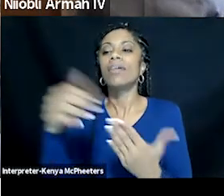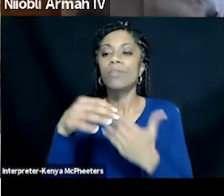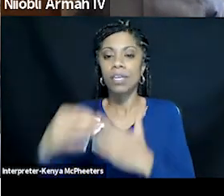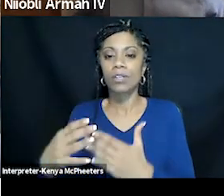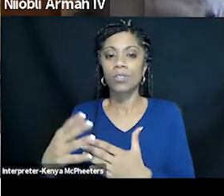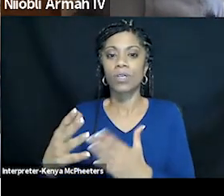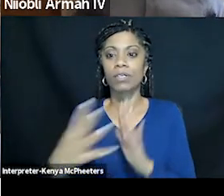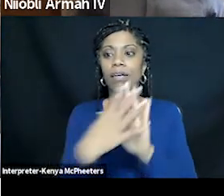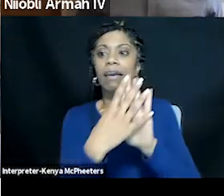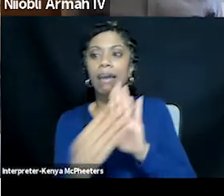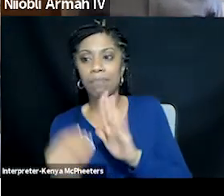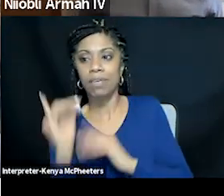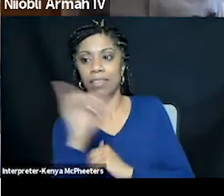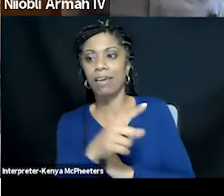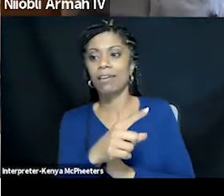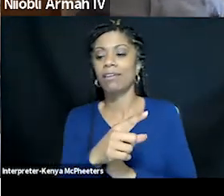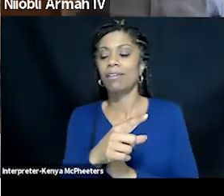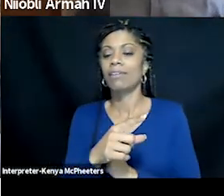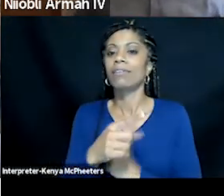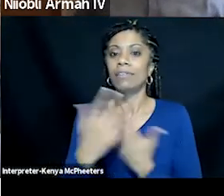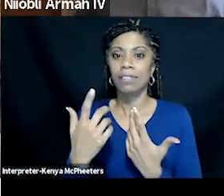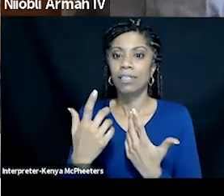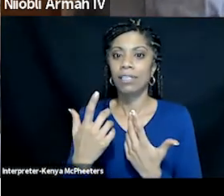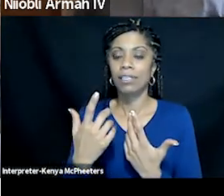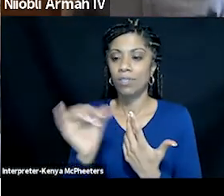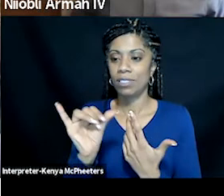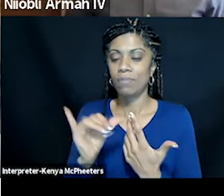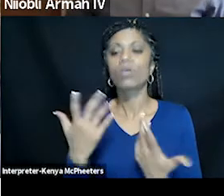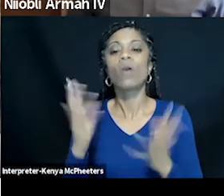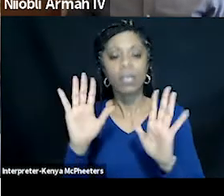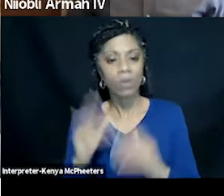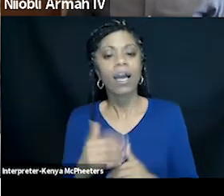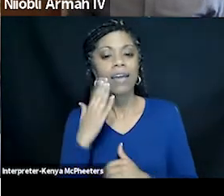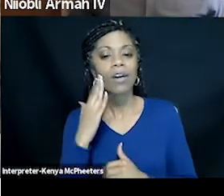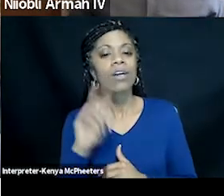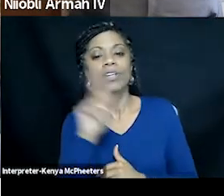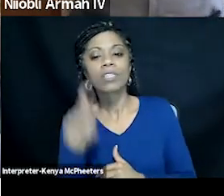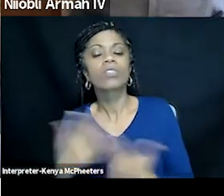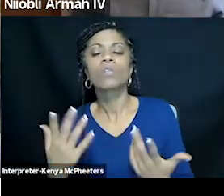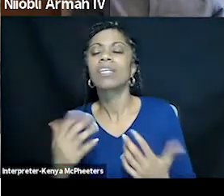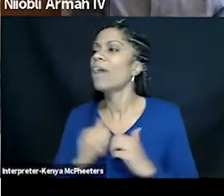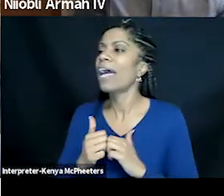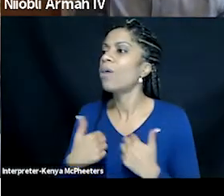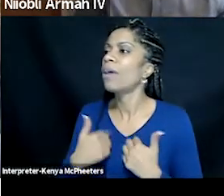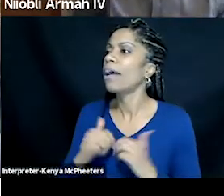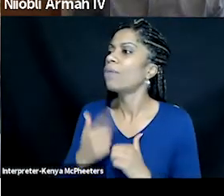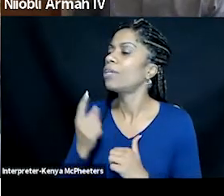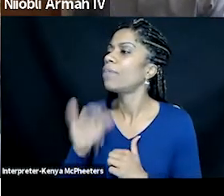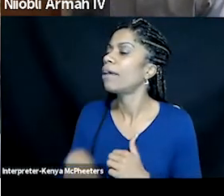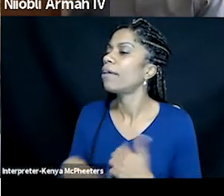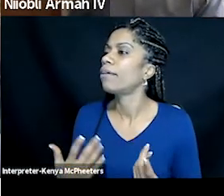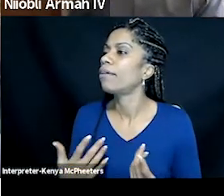the next question you could have is like, well, what are the tips to do that? Like, how do I actually, where does that start? And so let's go to the next